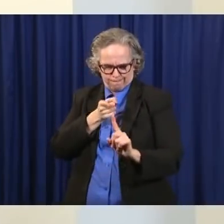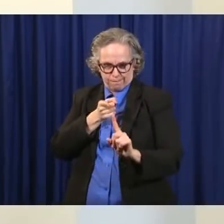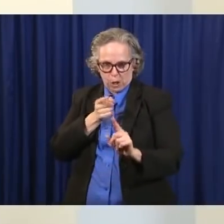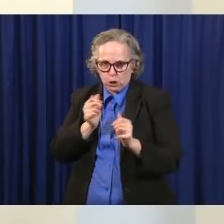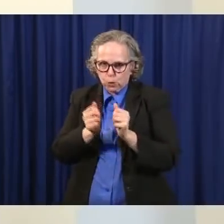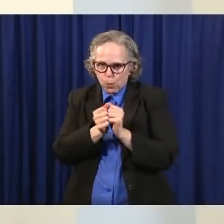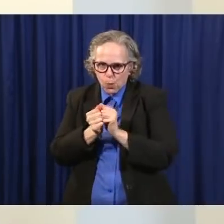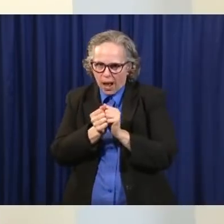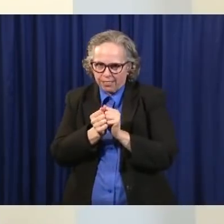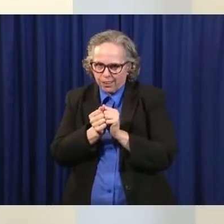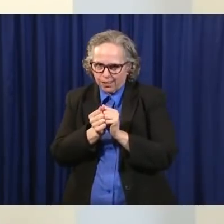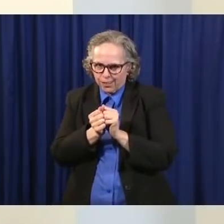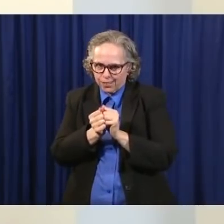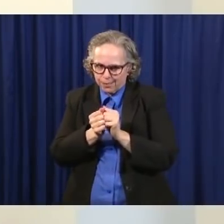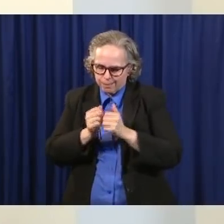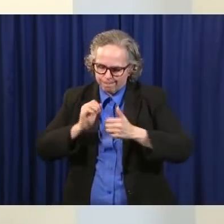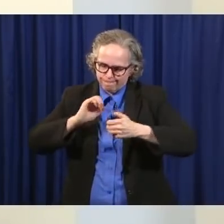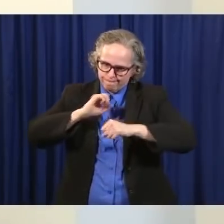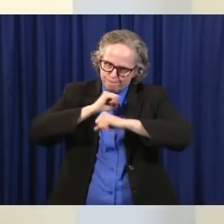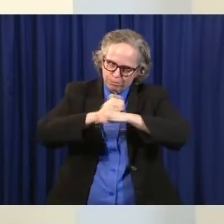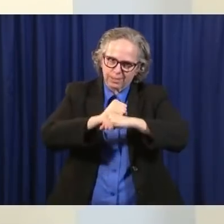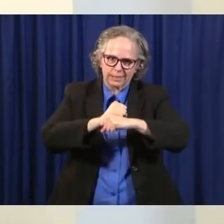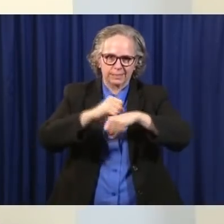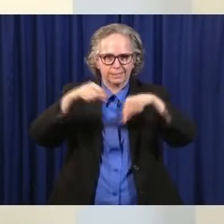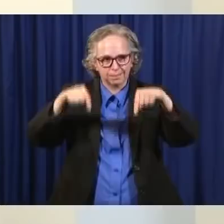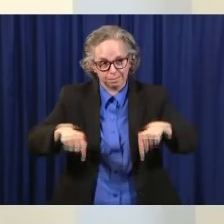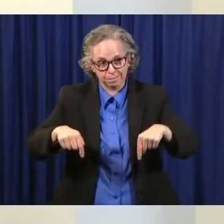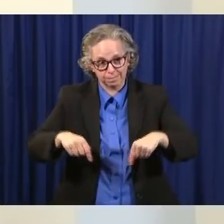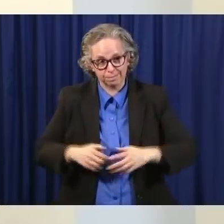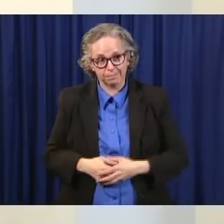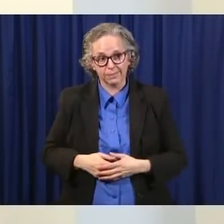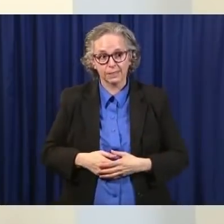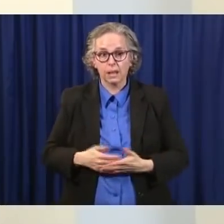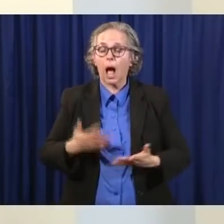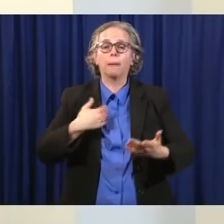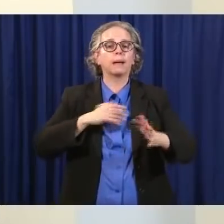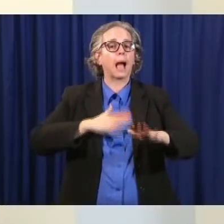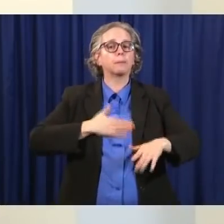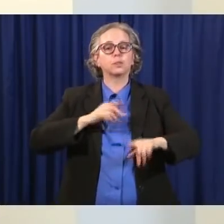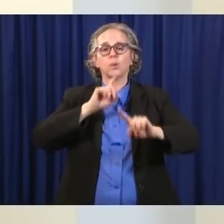safe. So I'll be glad to answer more questions, but I just want to spread